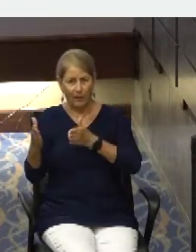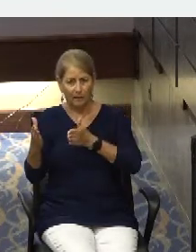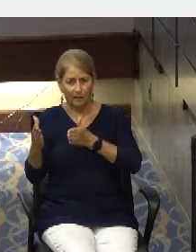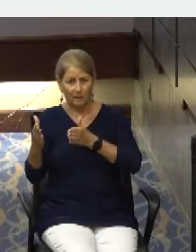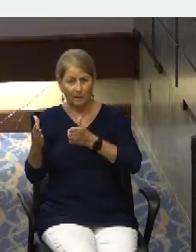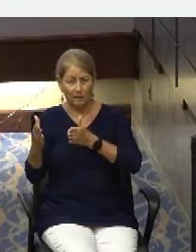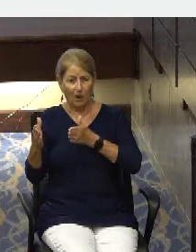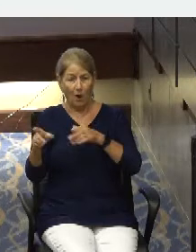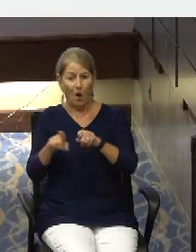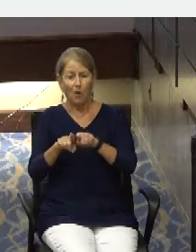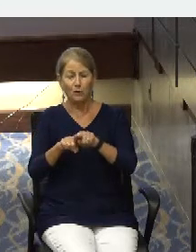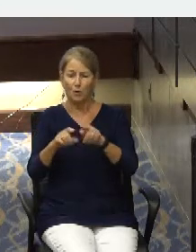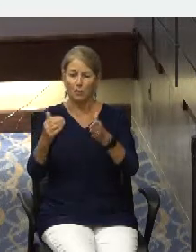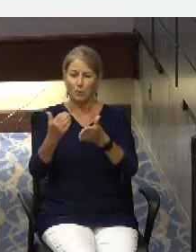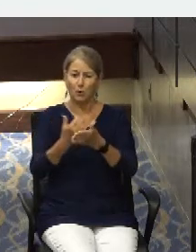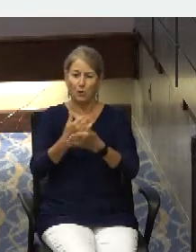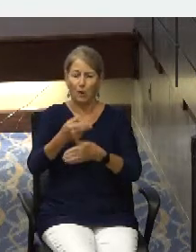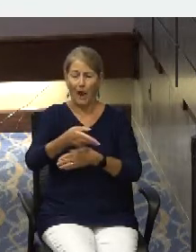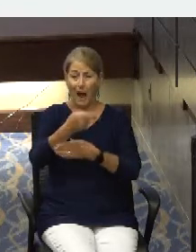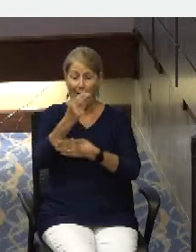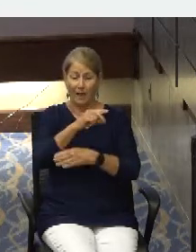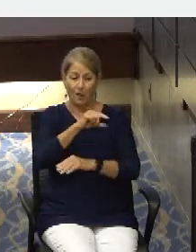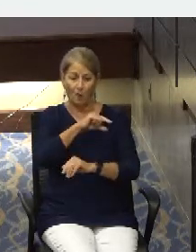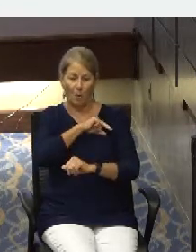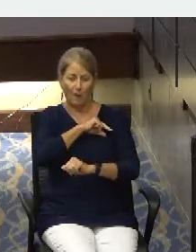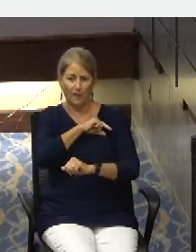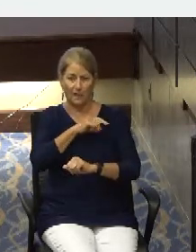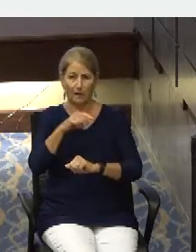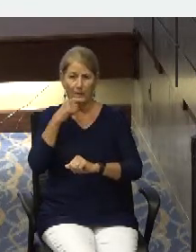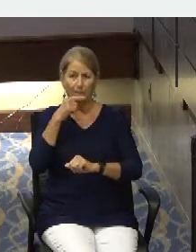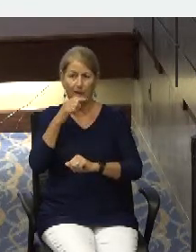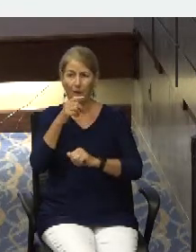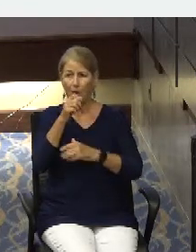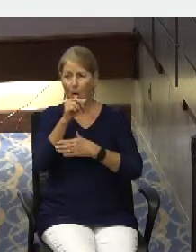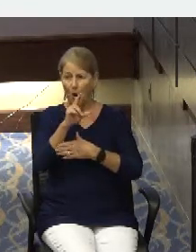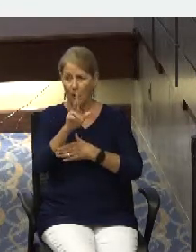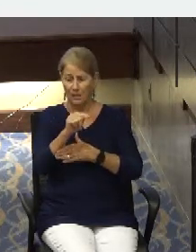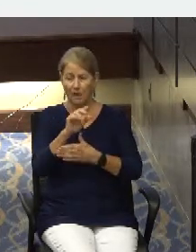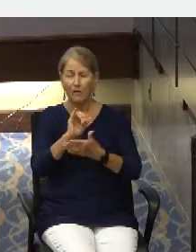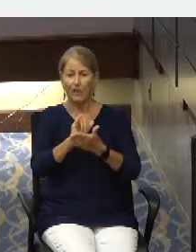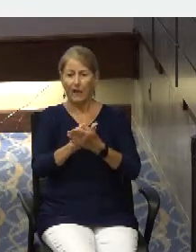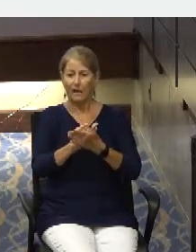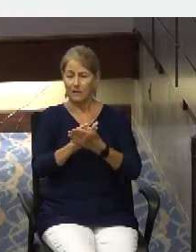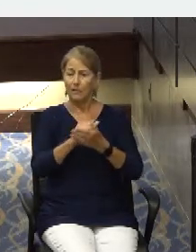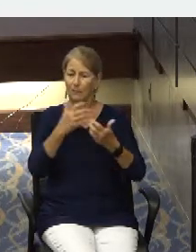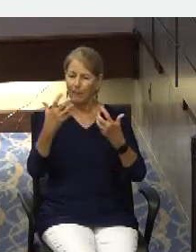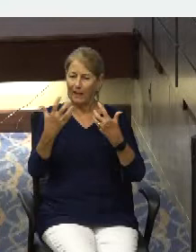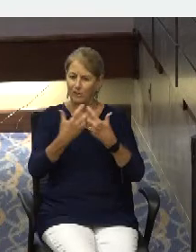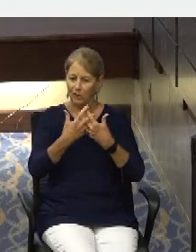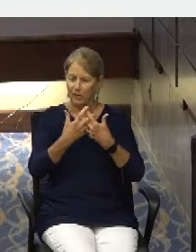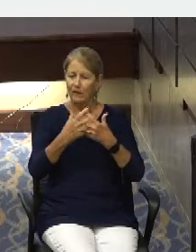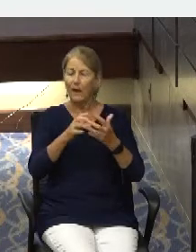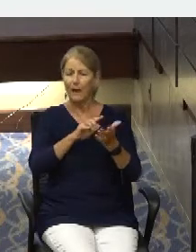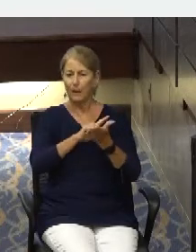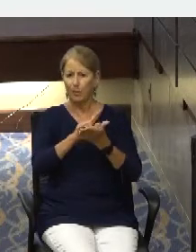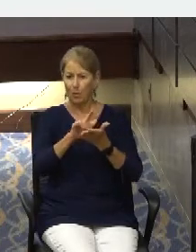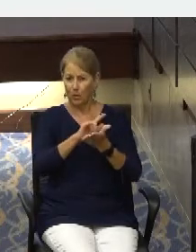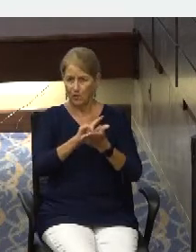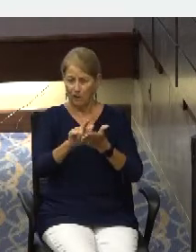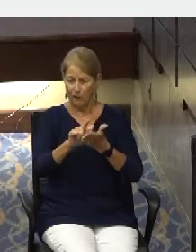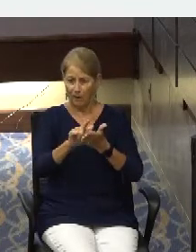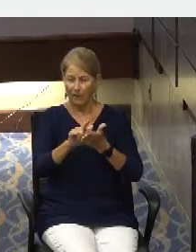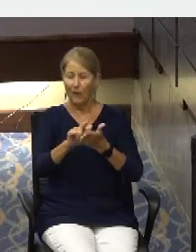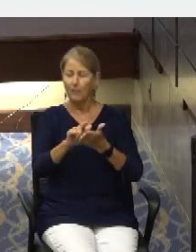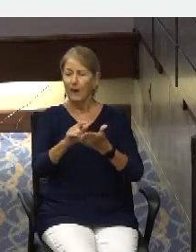new high-quality public art that complements the airport renovation project, that grows Waco's reputation and brand